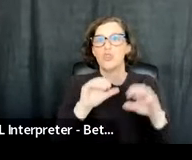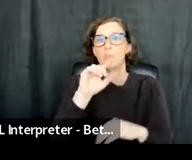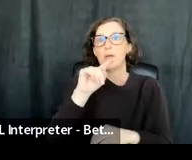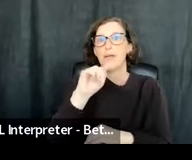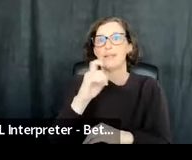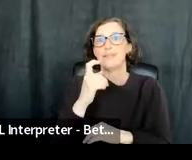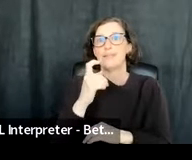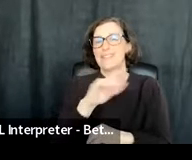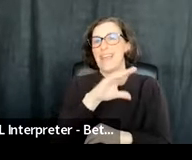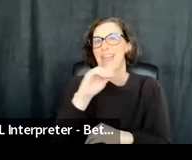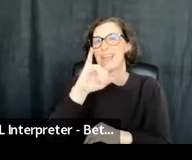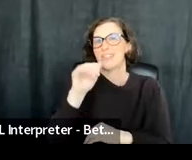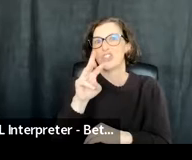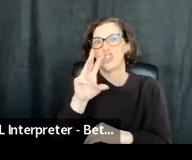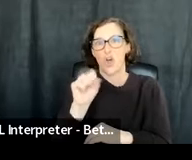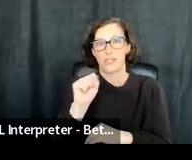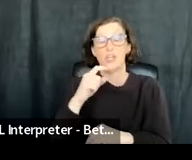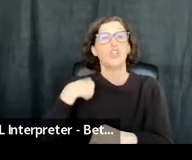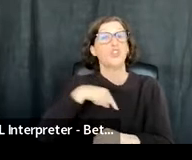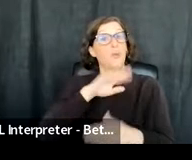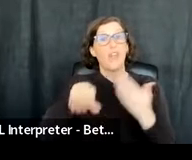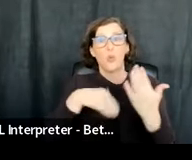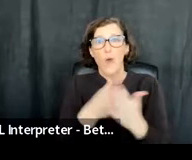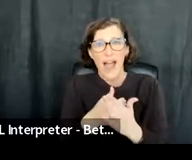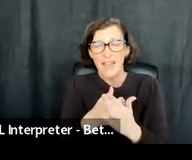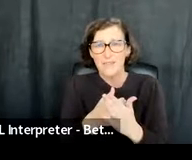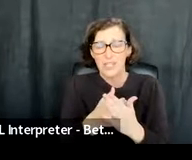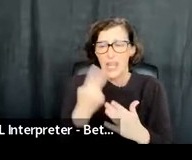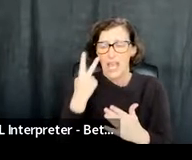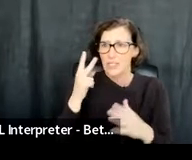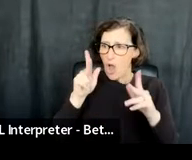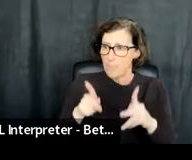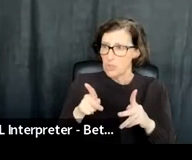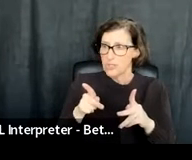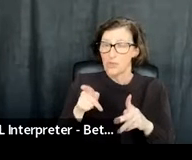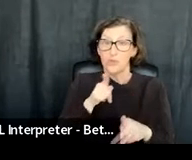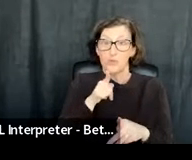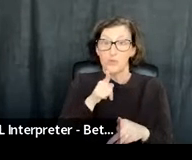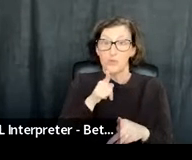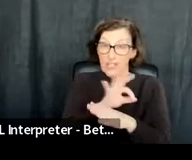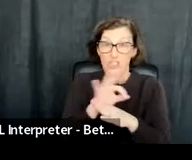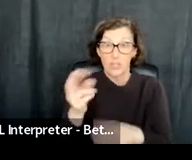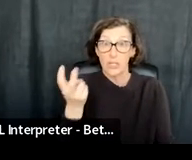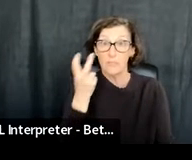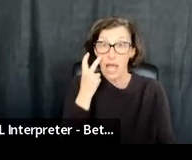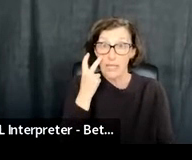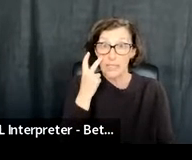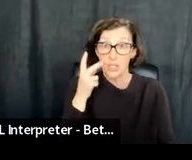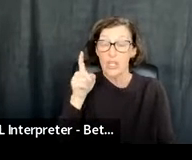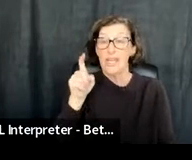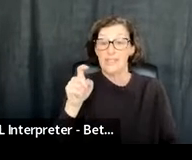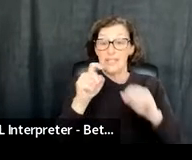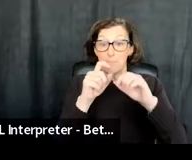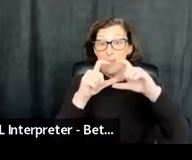quickly found when we got there was someone who was functionally blind, someone who needed magnification